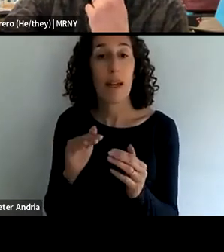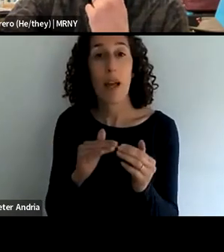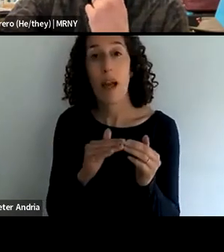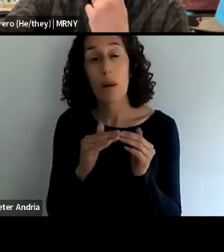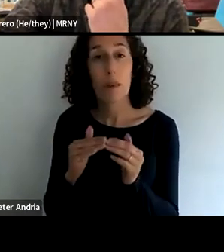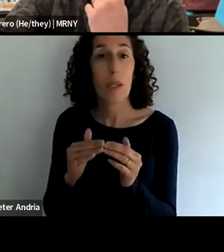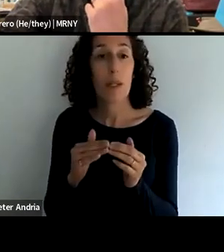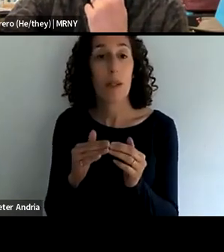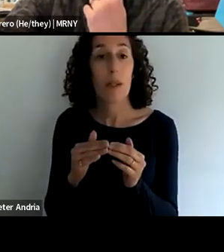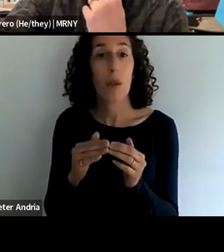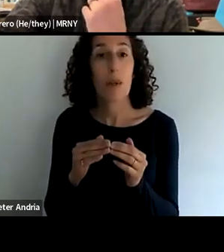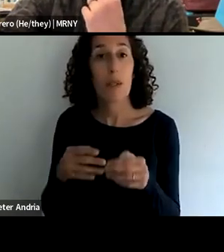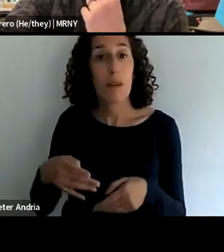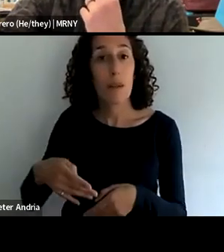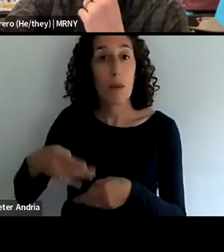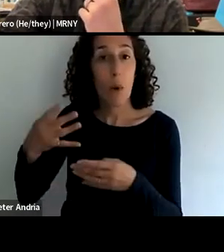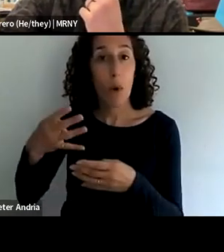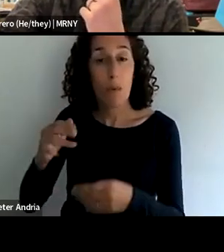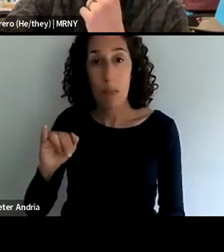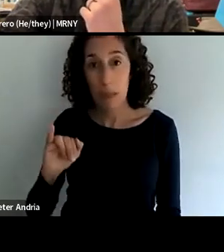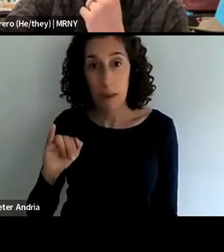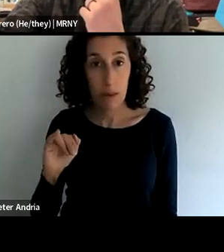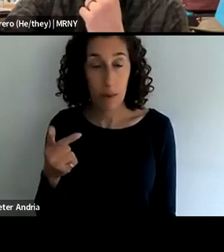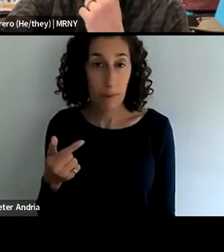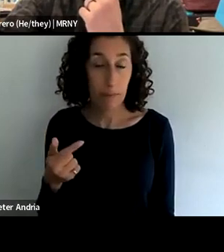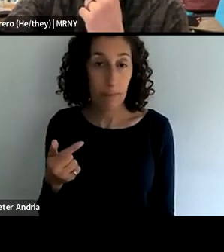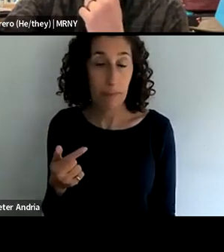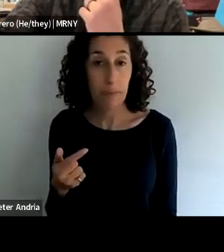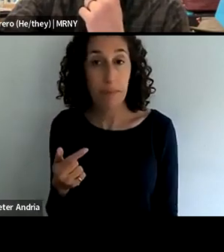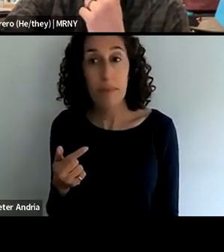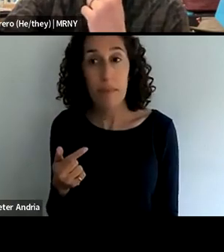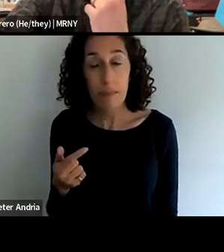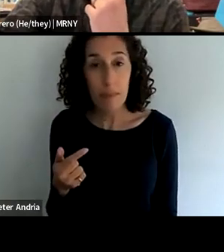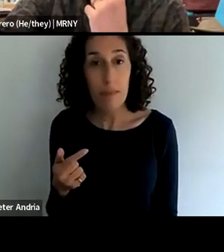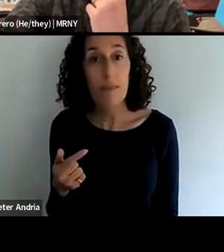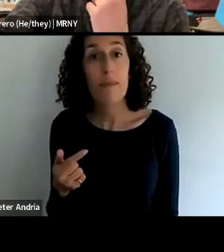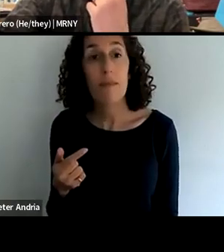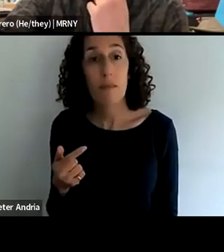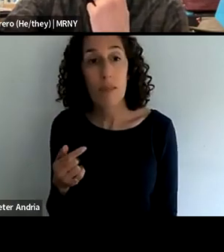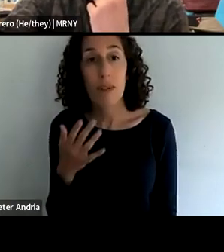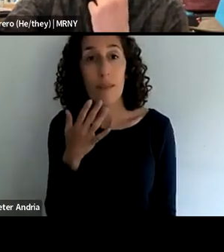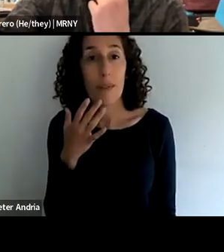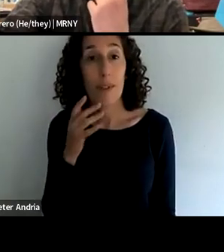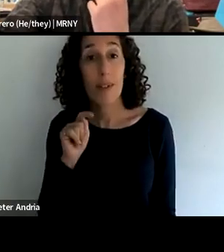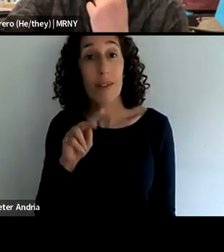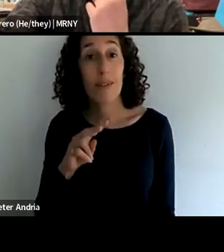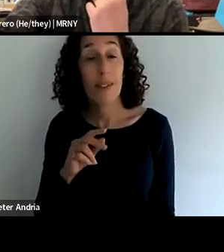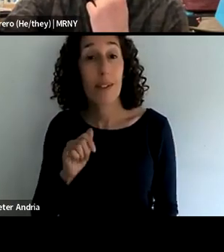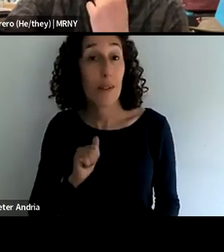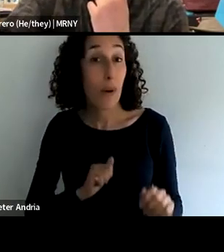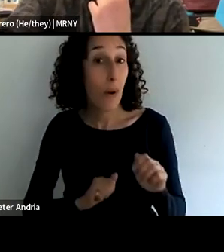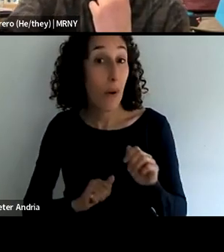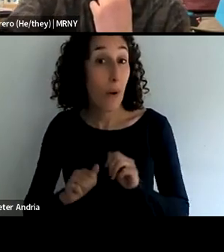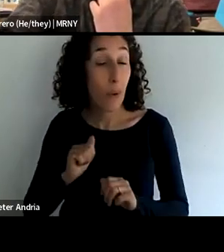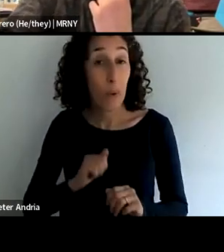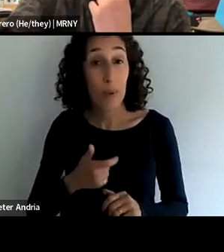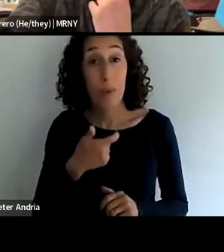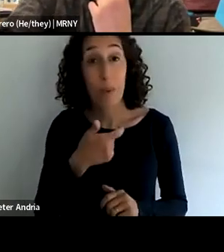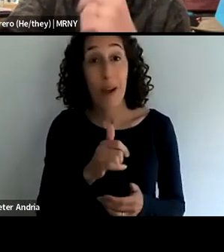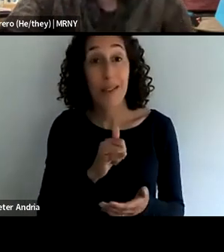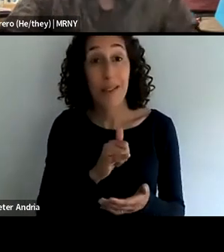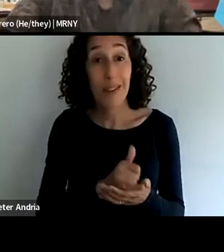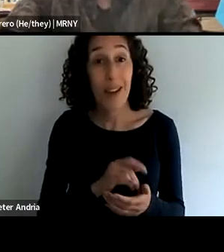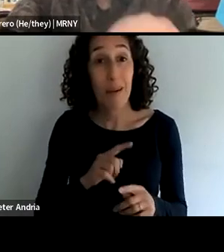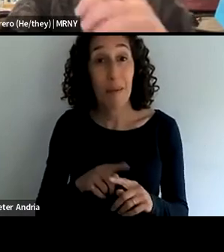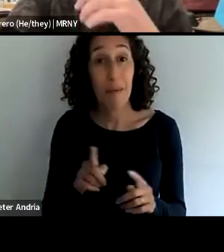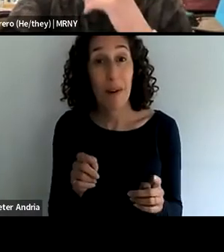can scroll on Instagram, you can tune into your favorite TV show all you want to, but